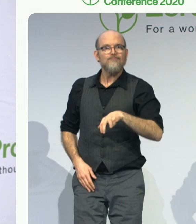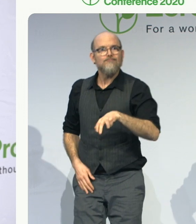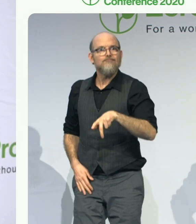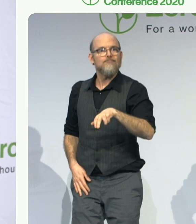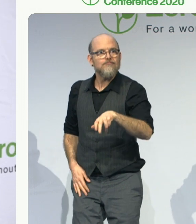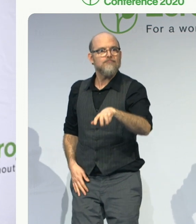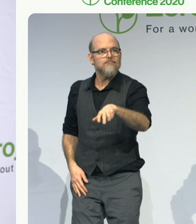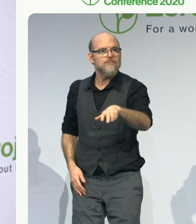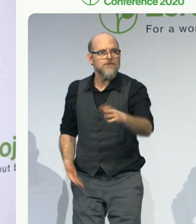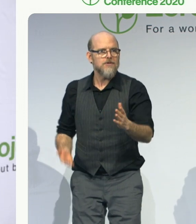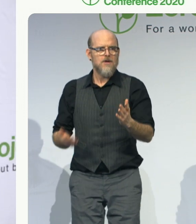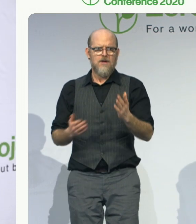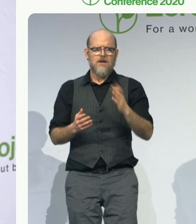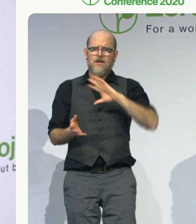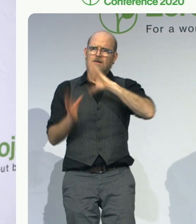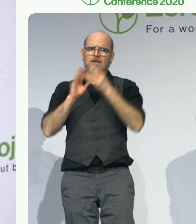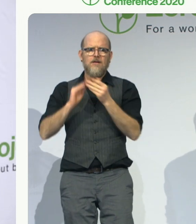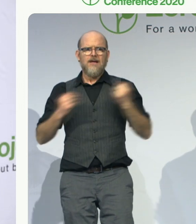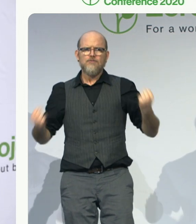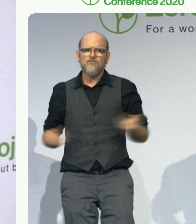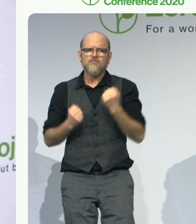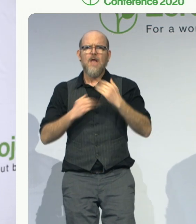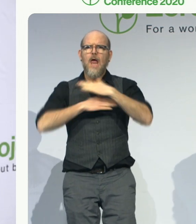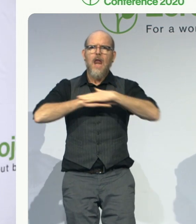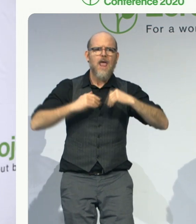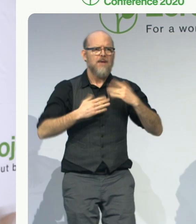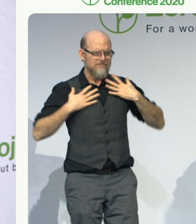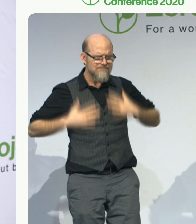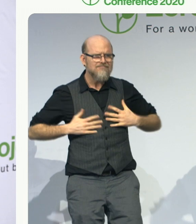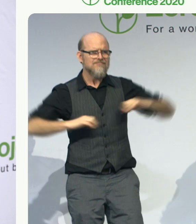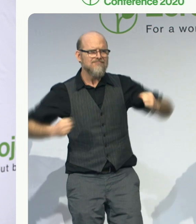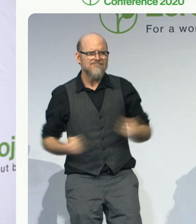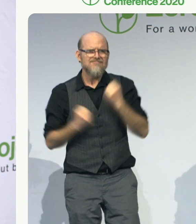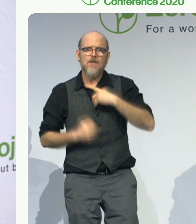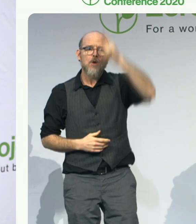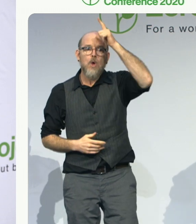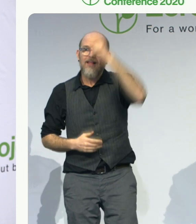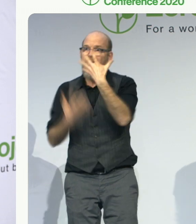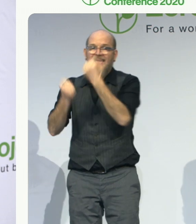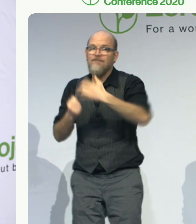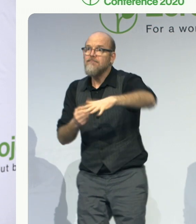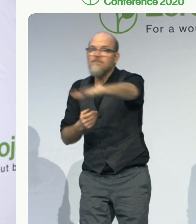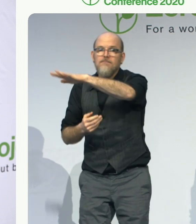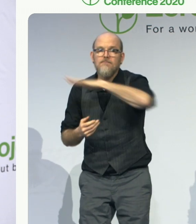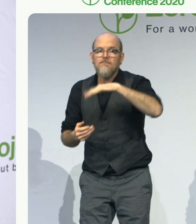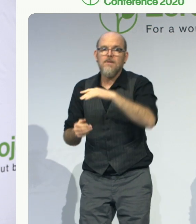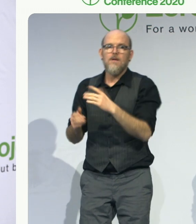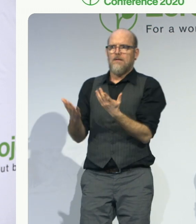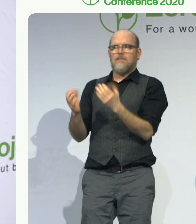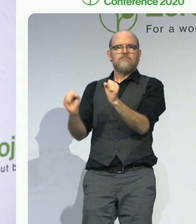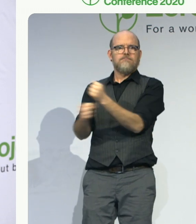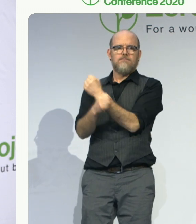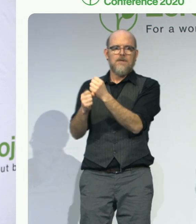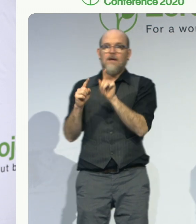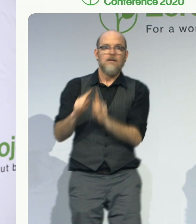and occupational therapy at the time in Jordan, and having my uncle in the UK, the journey of treatment and